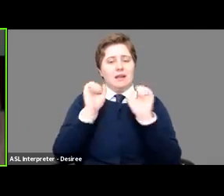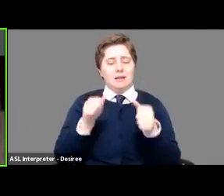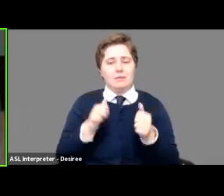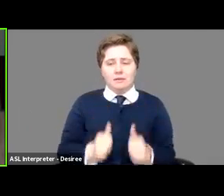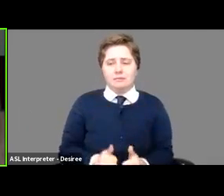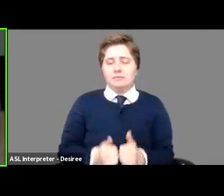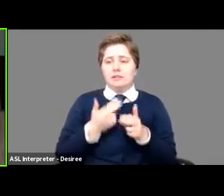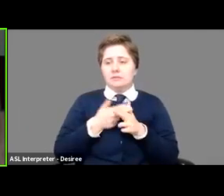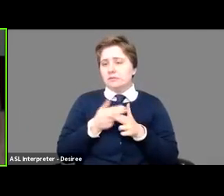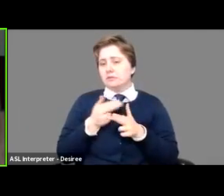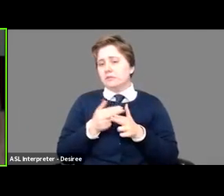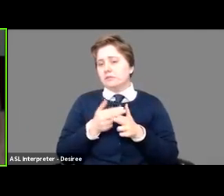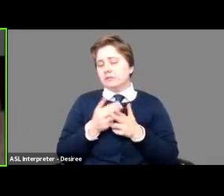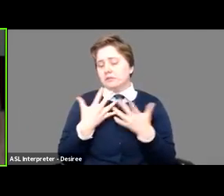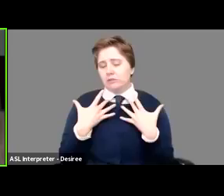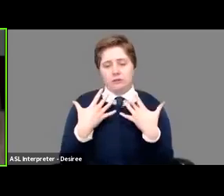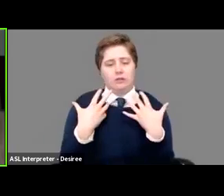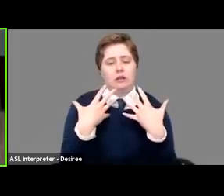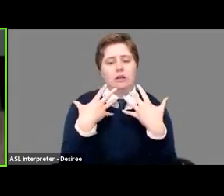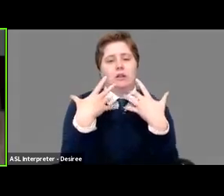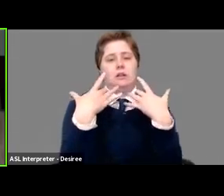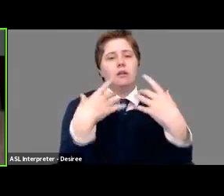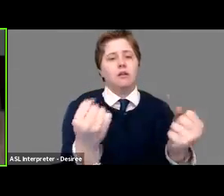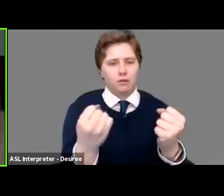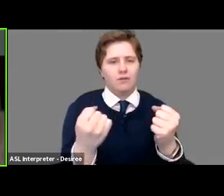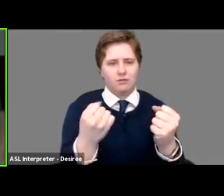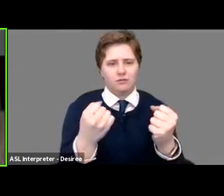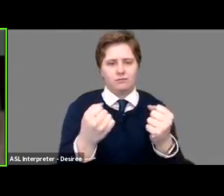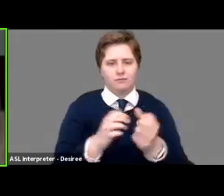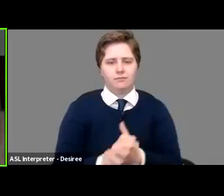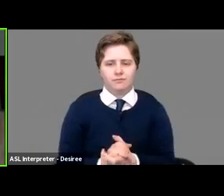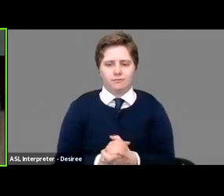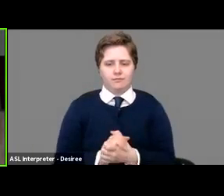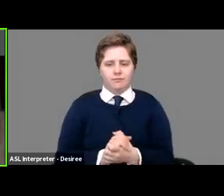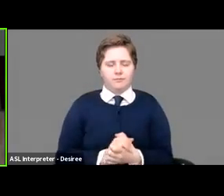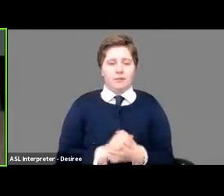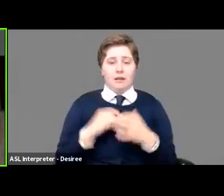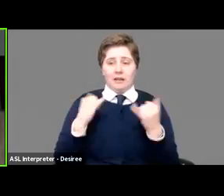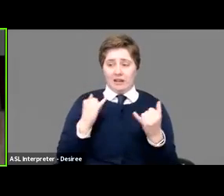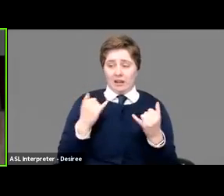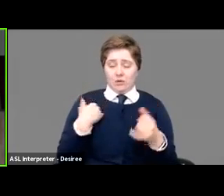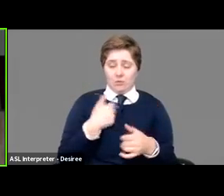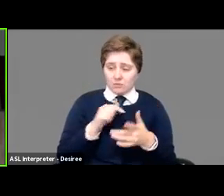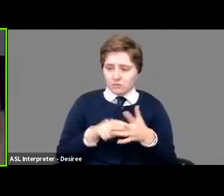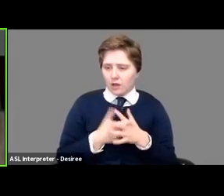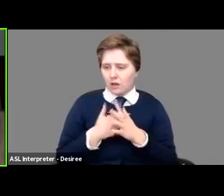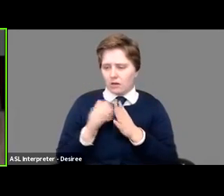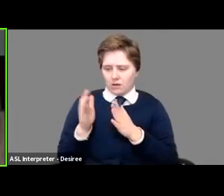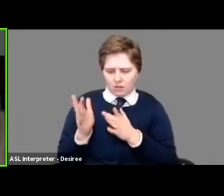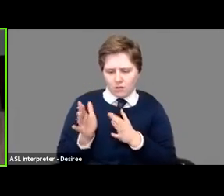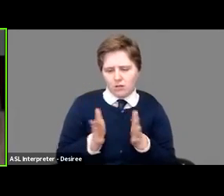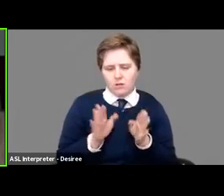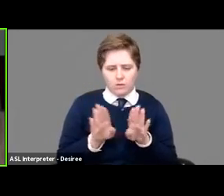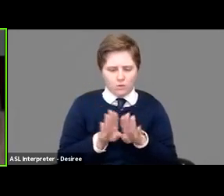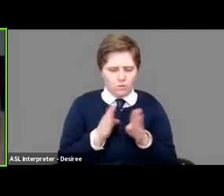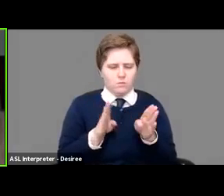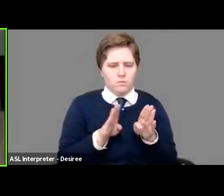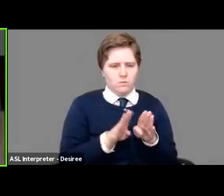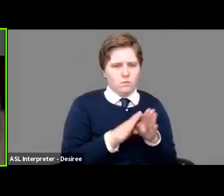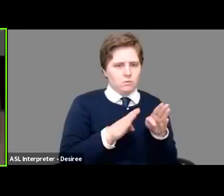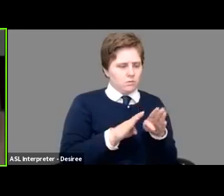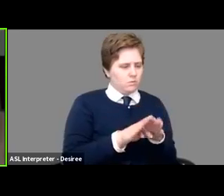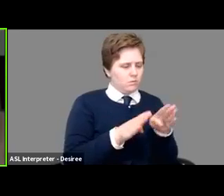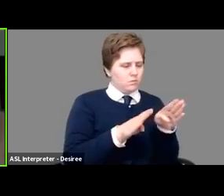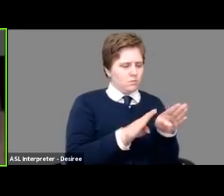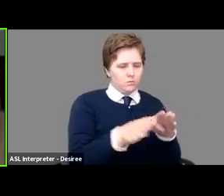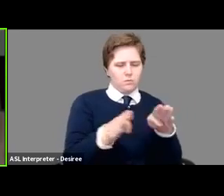in the short term and recover in the long term. Now, as the region starts the process of reopening for business, we are focusing on and planning